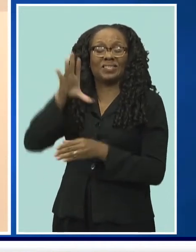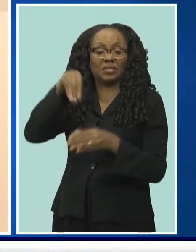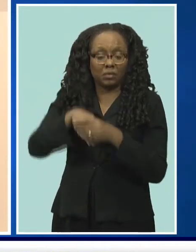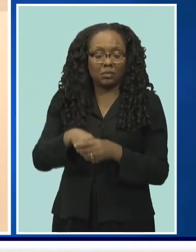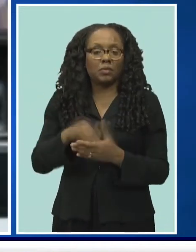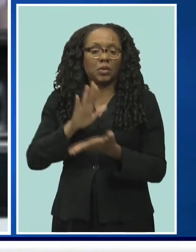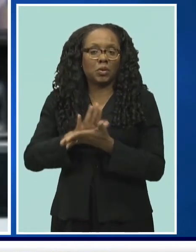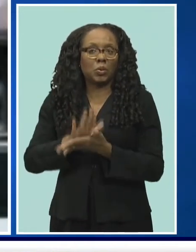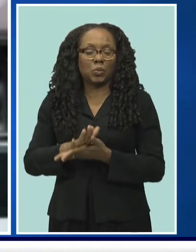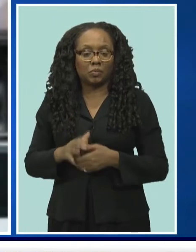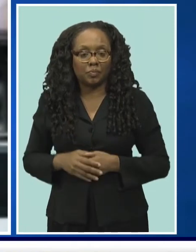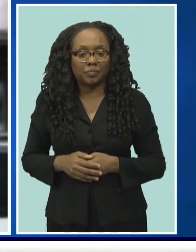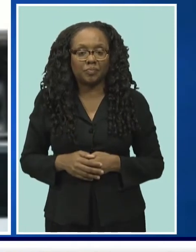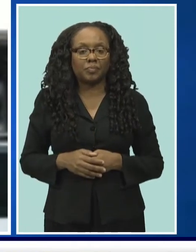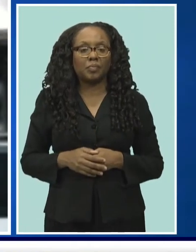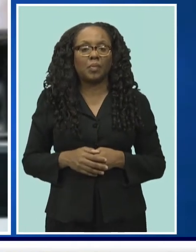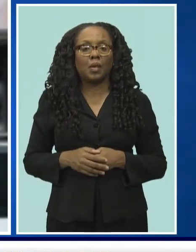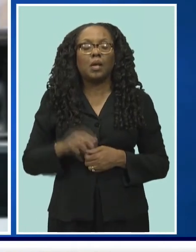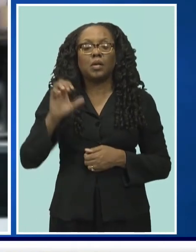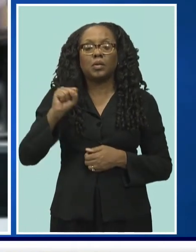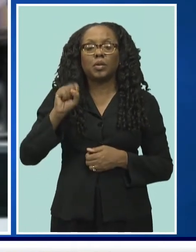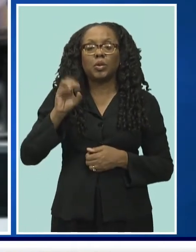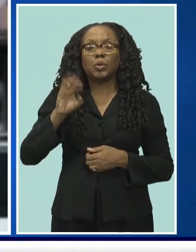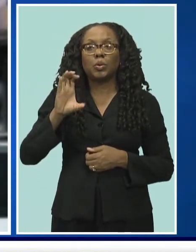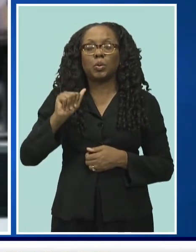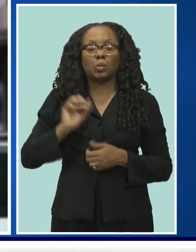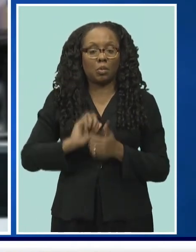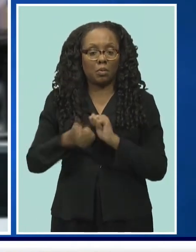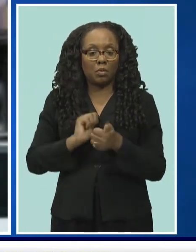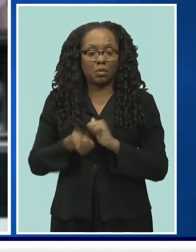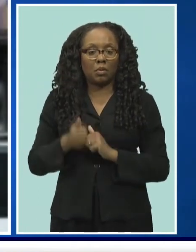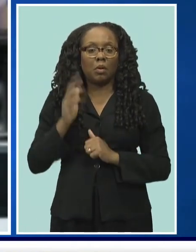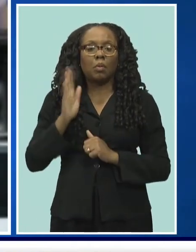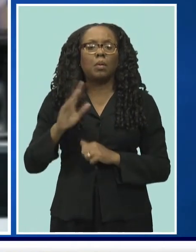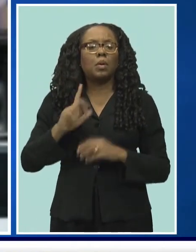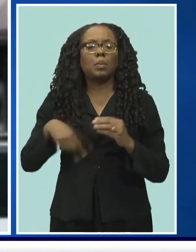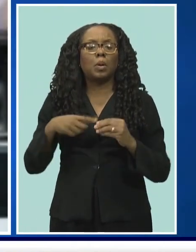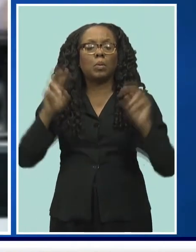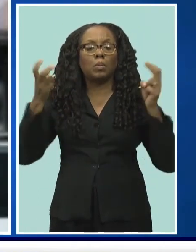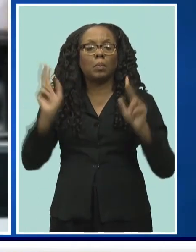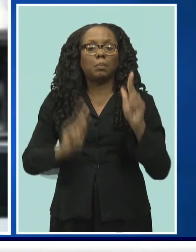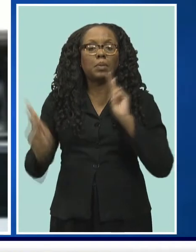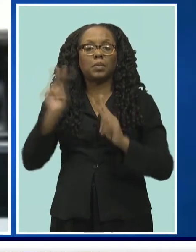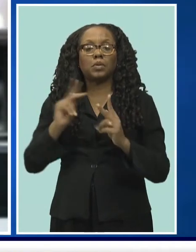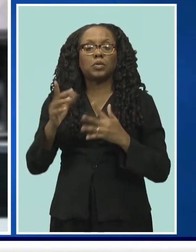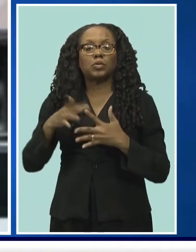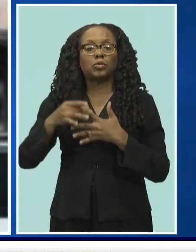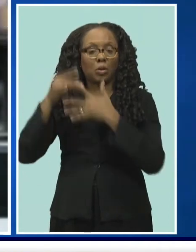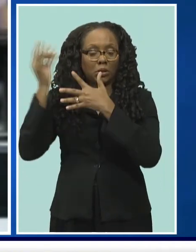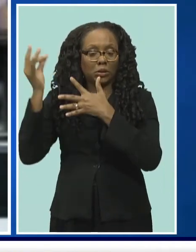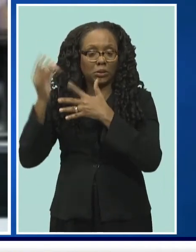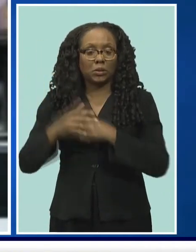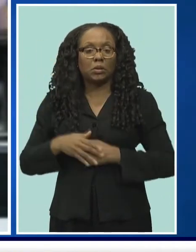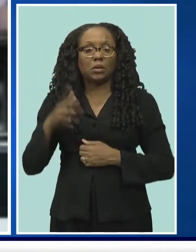schools. As you just heard, the Soca competition this year will take on a People's Choice element, with the public voting for the top